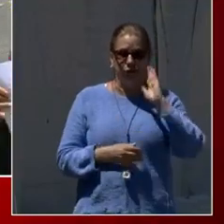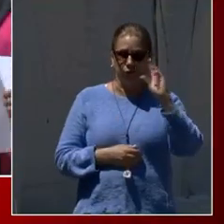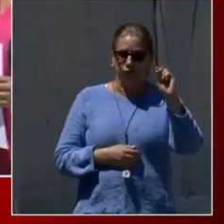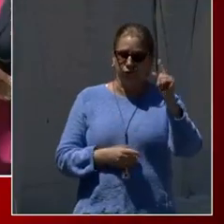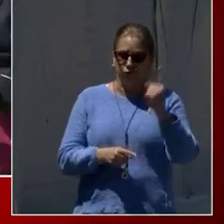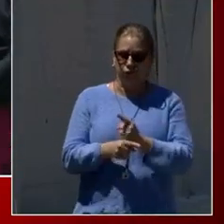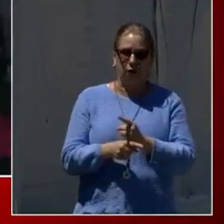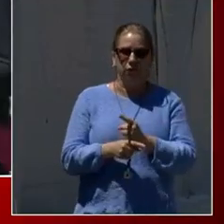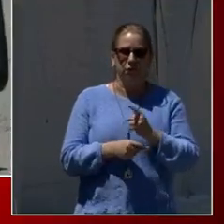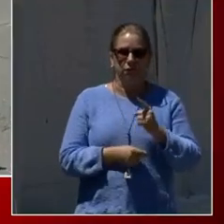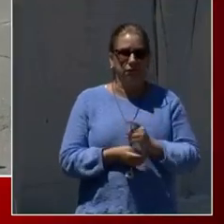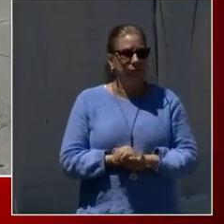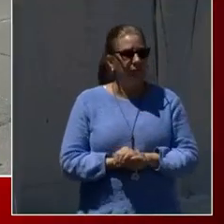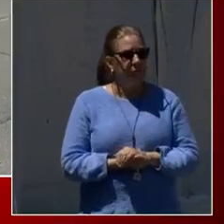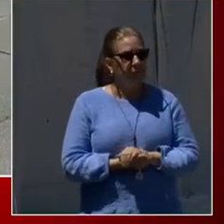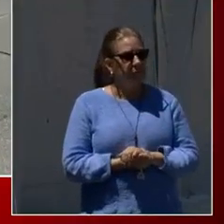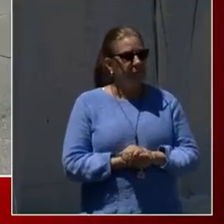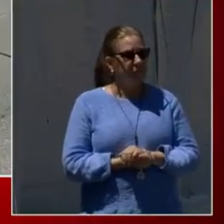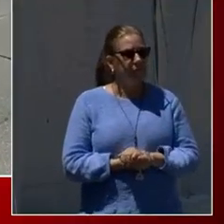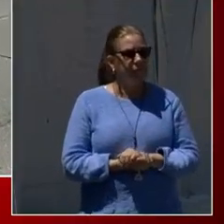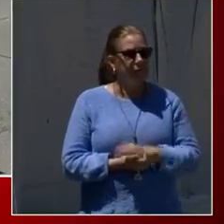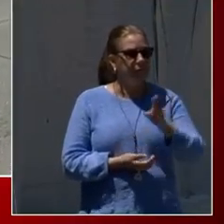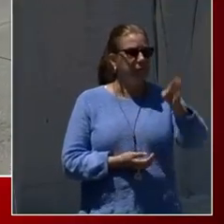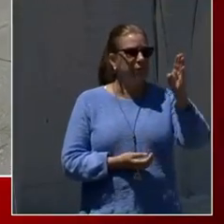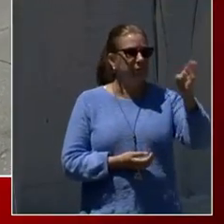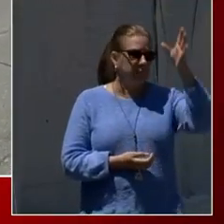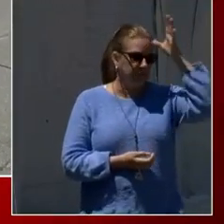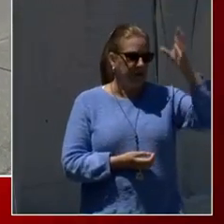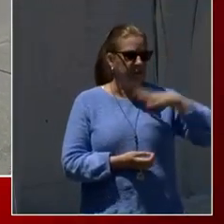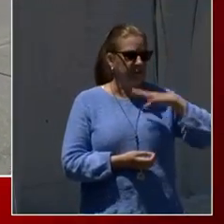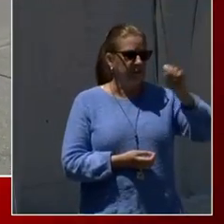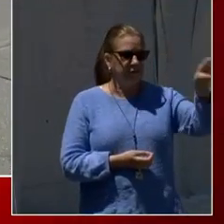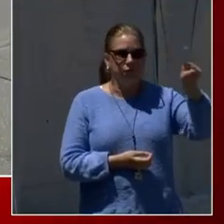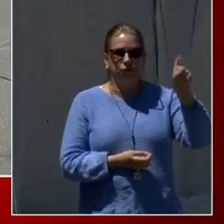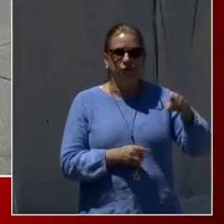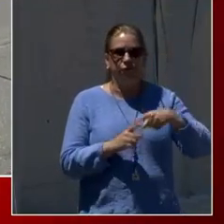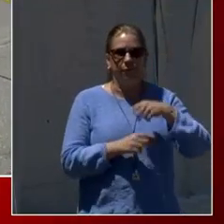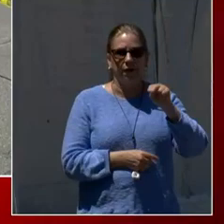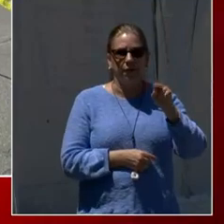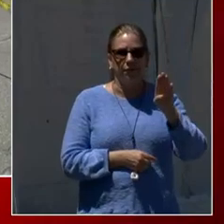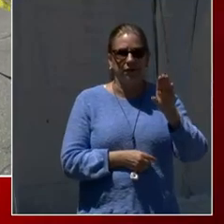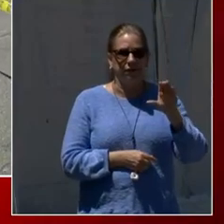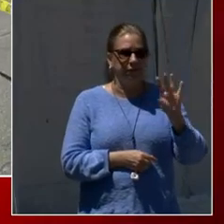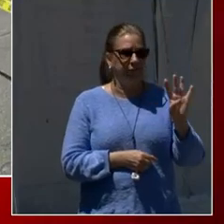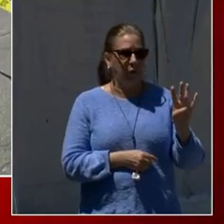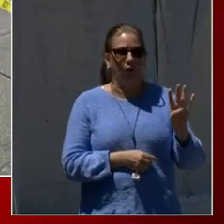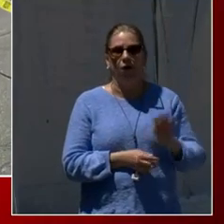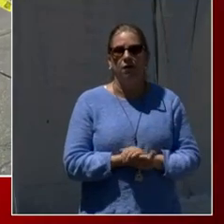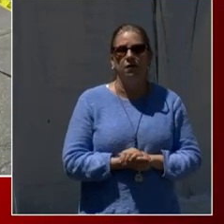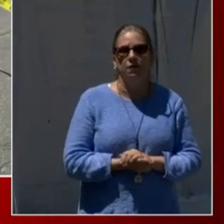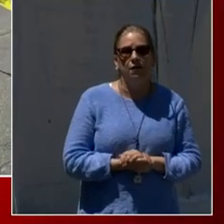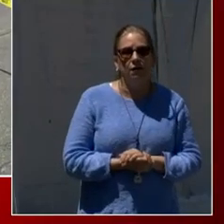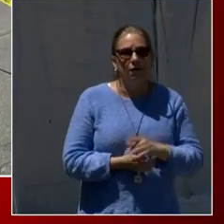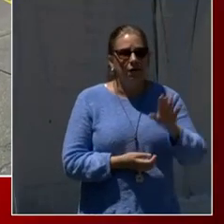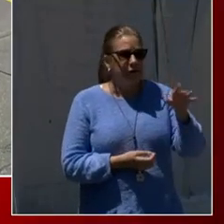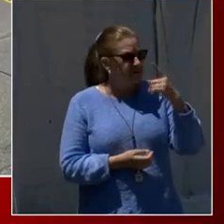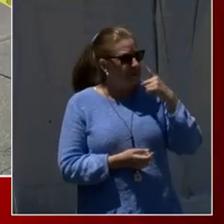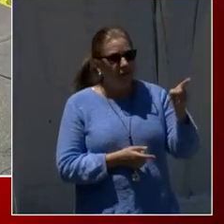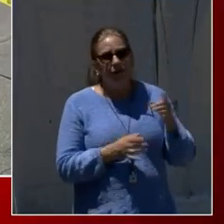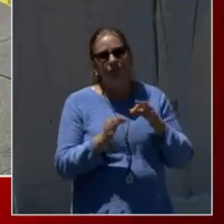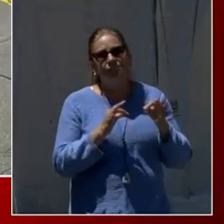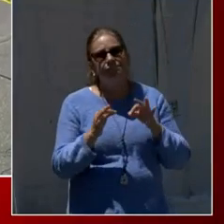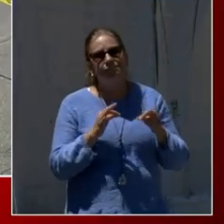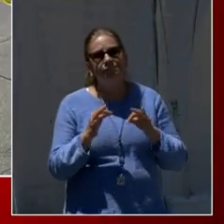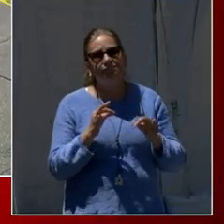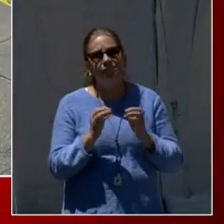Bowser, could you just comment on what you say to the residents and how everybody is dealing with these dual crises? I mean, how you're